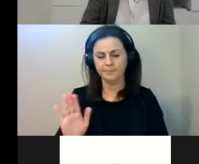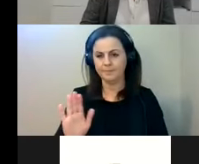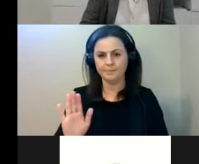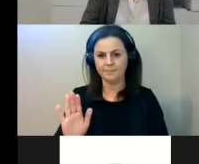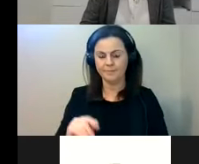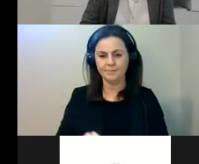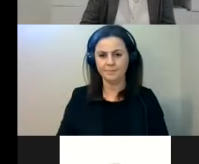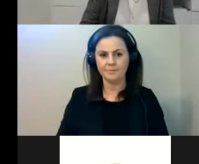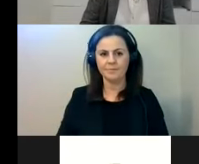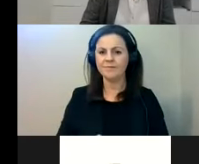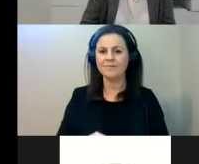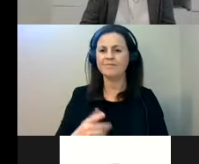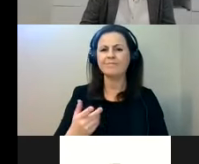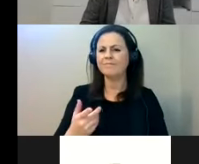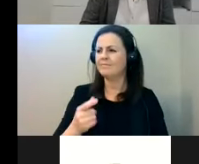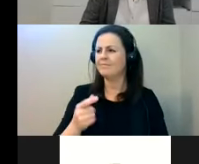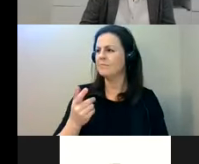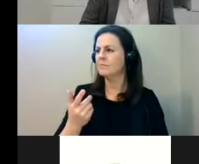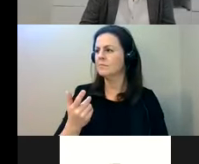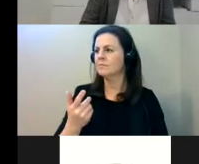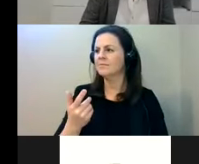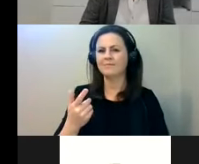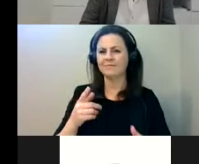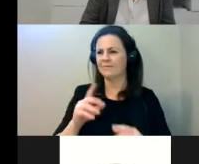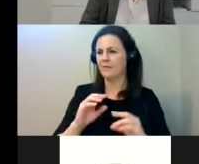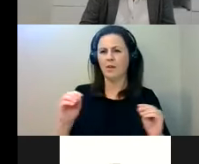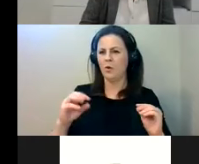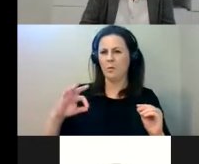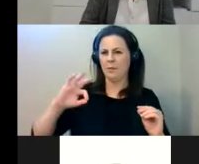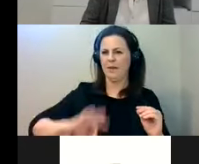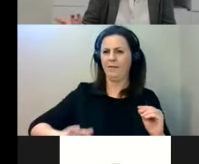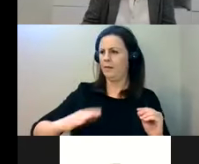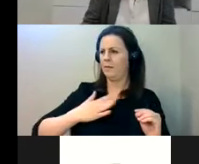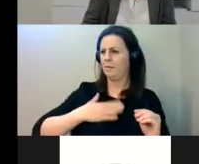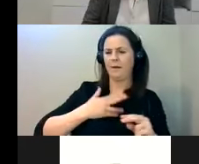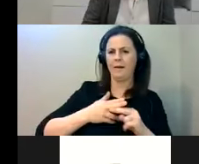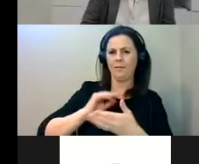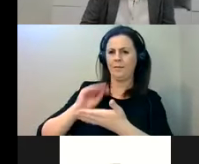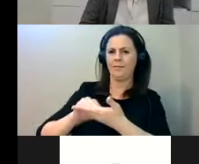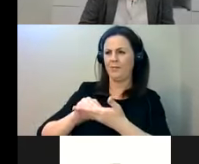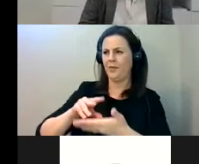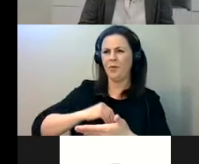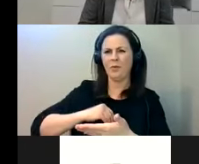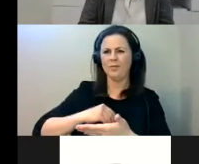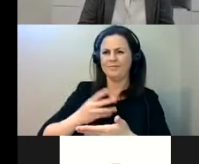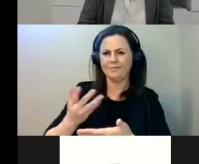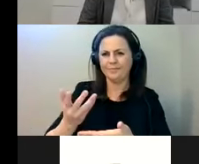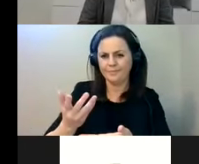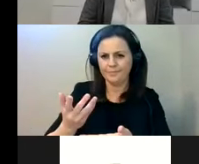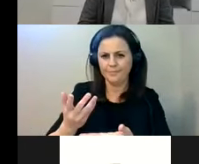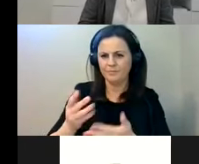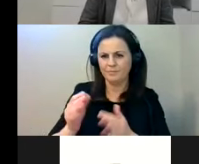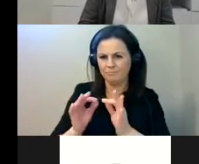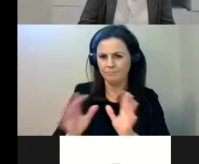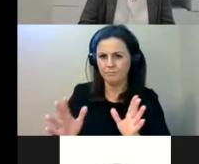reality, there's no beneficial ownership in that situation. So it is really of no consequence.